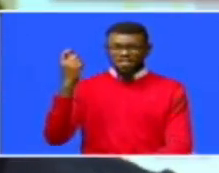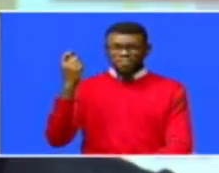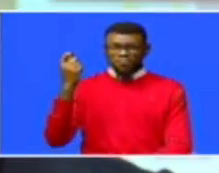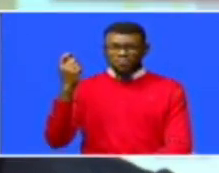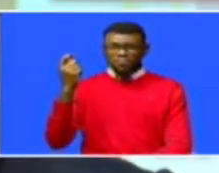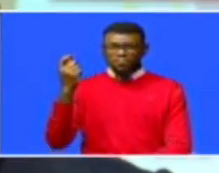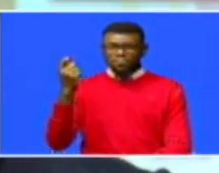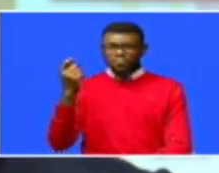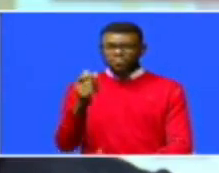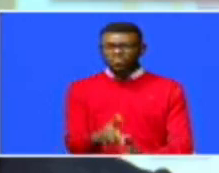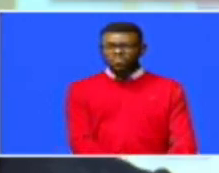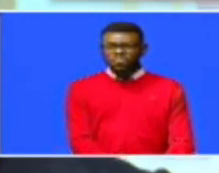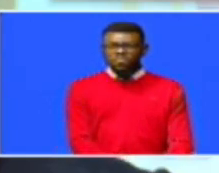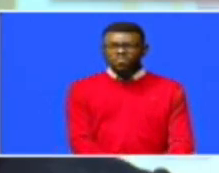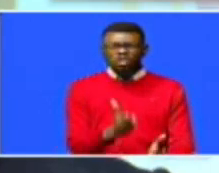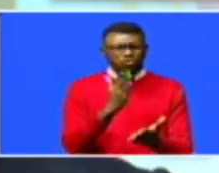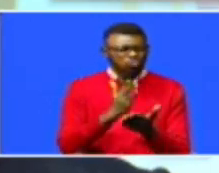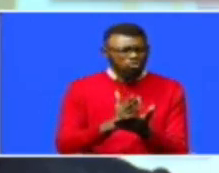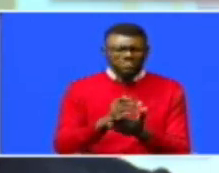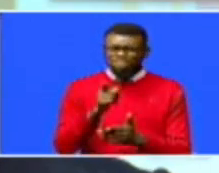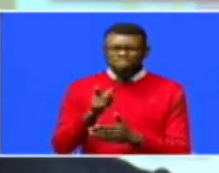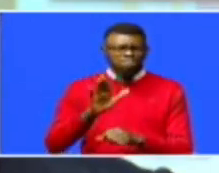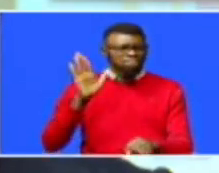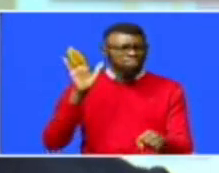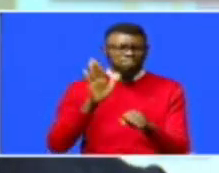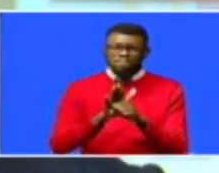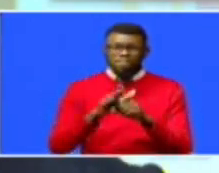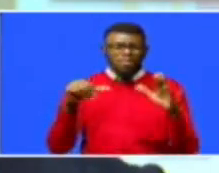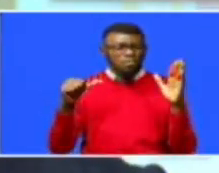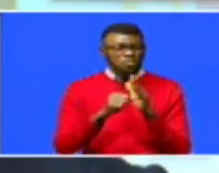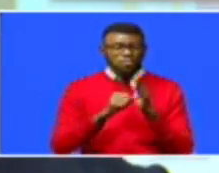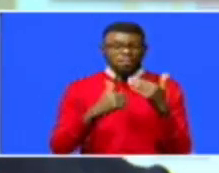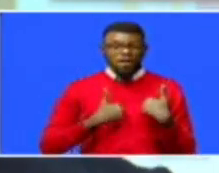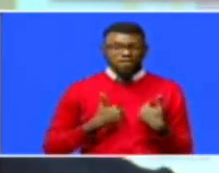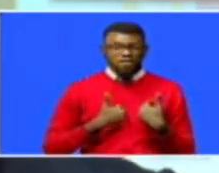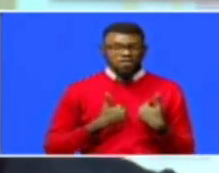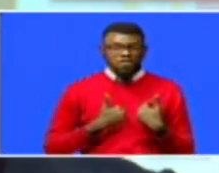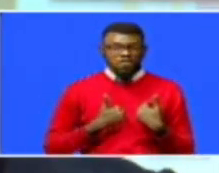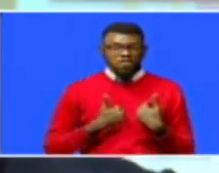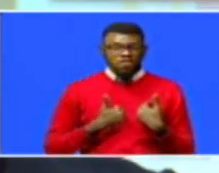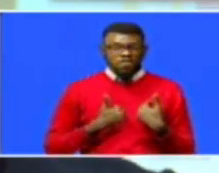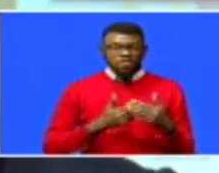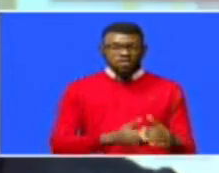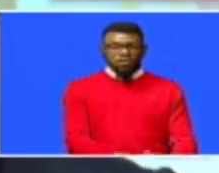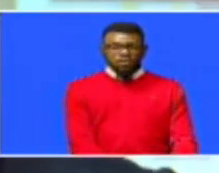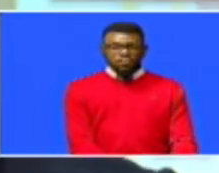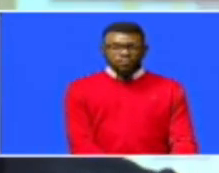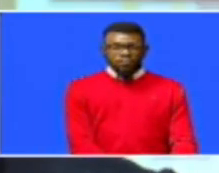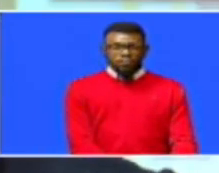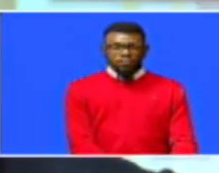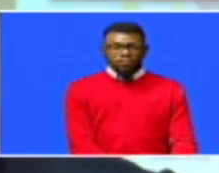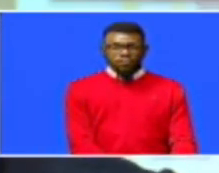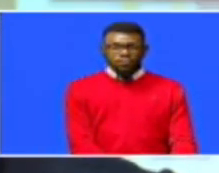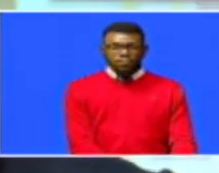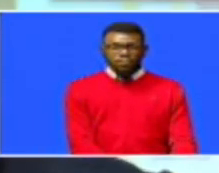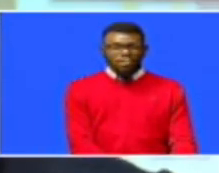is too much. It is too much, because you find there's a lot,